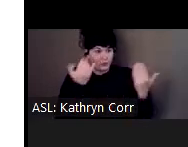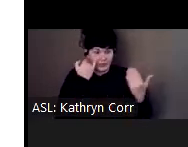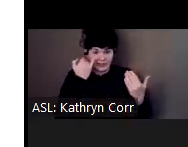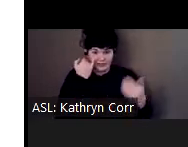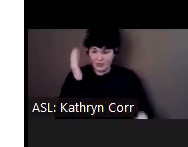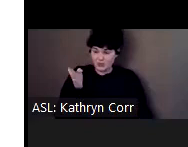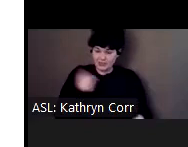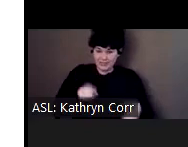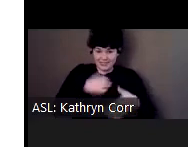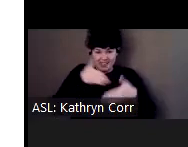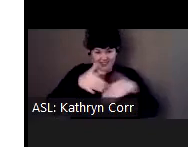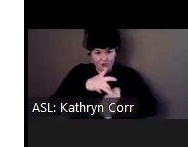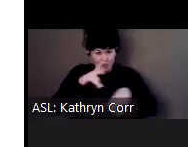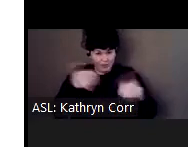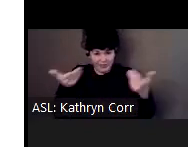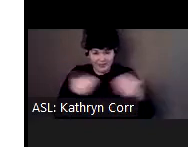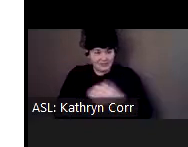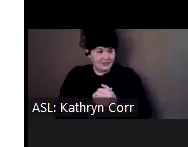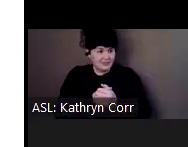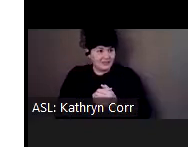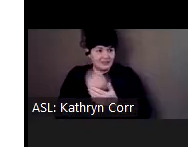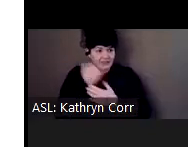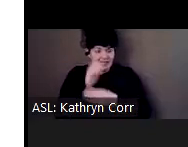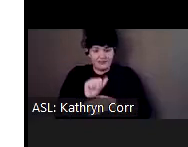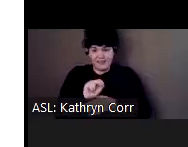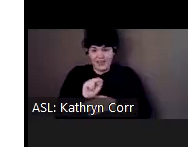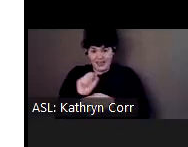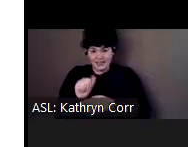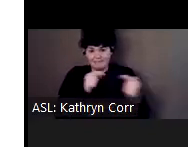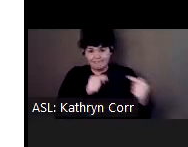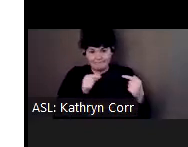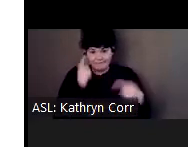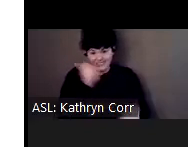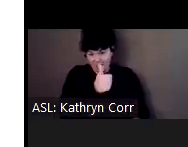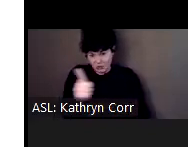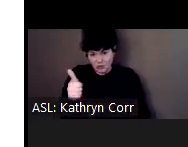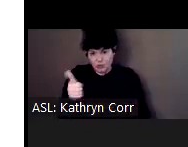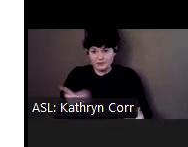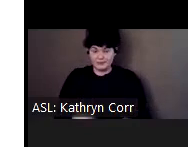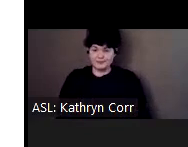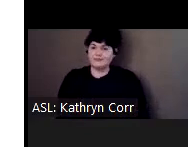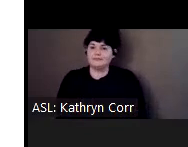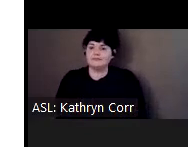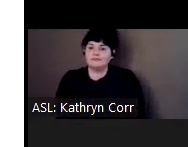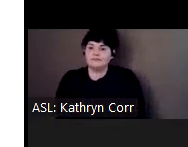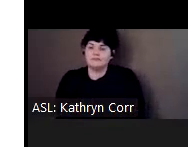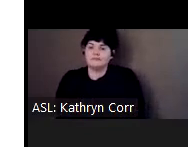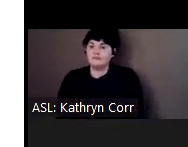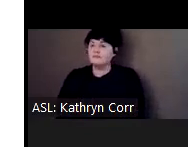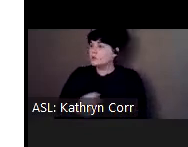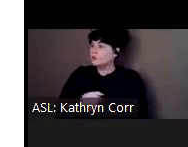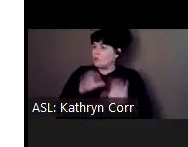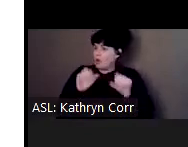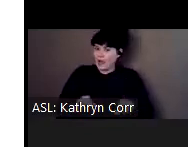presentation early, if she's unable to make it work. Kind of leave that up to you guys. I could go through